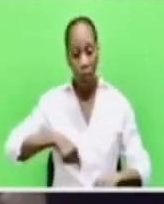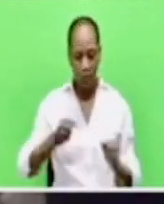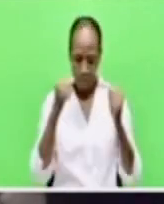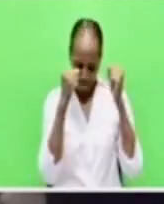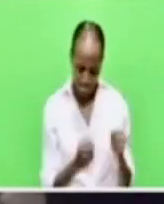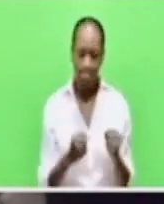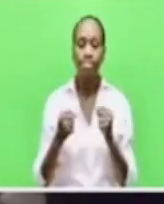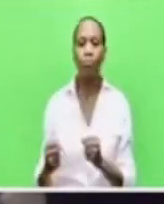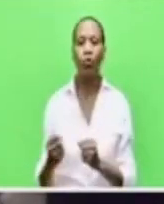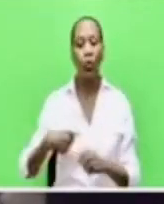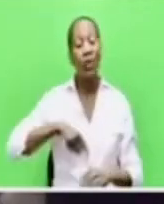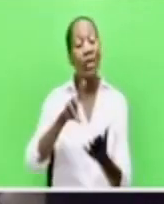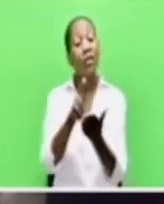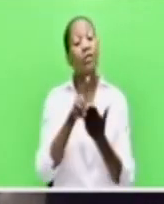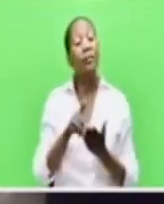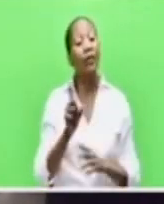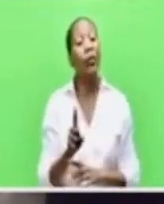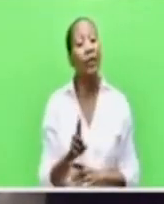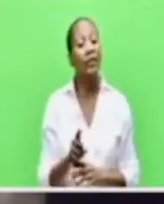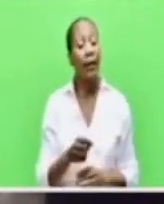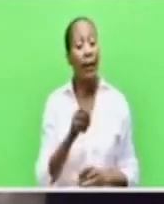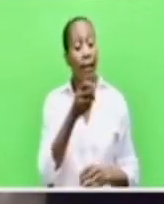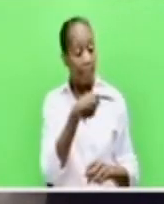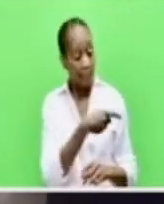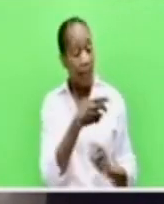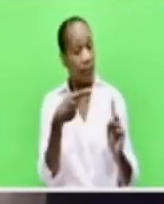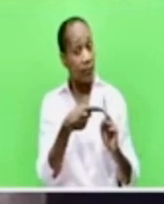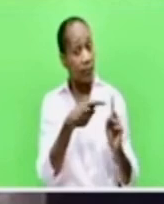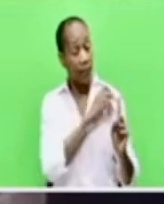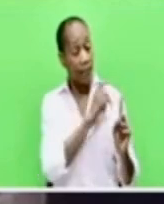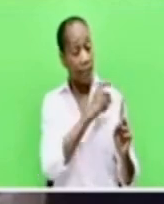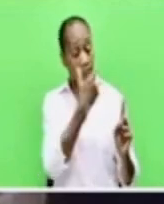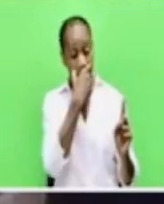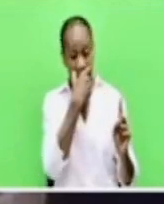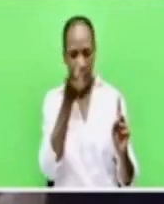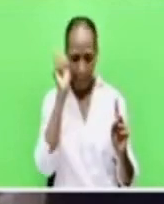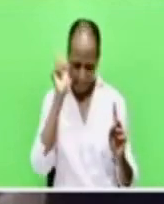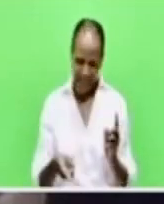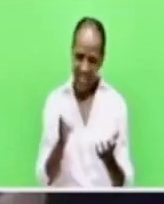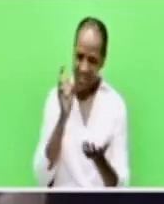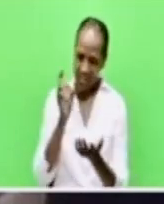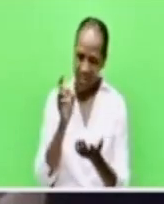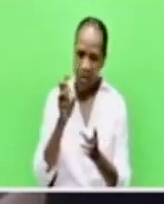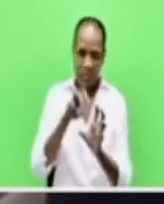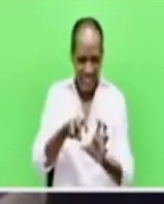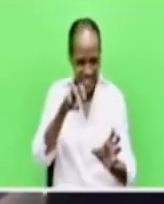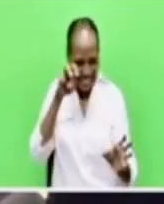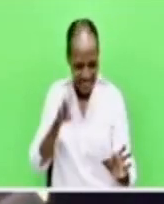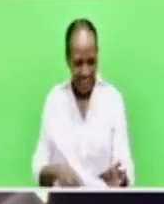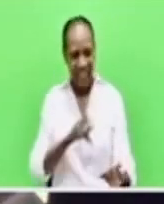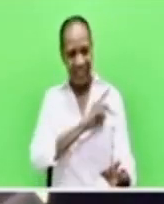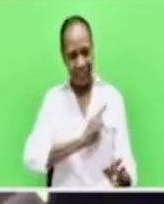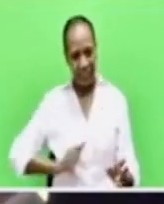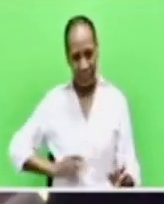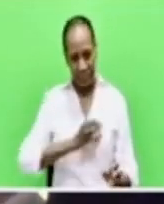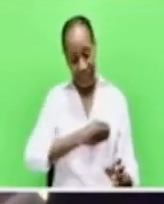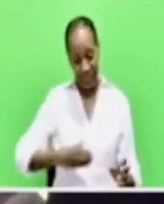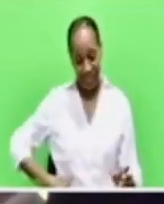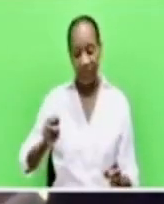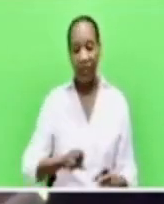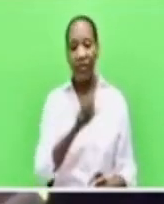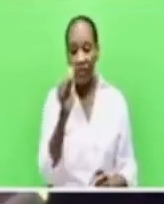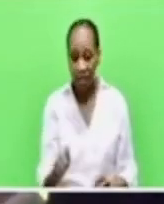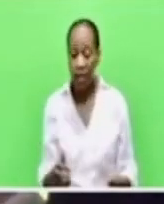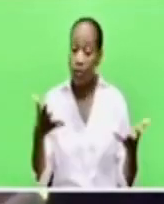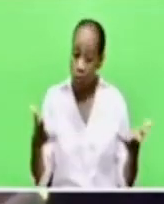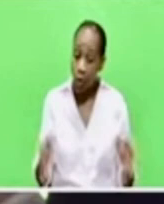resolute on our demand for Mr. Cyril Ramaphosa to resign as the President of South Africa, and our people want reliable